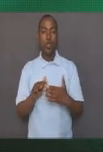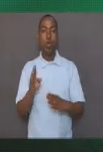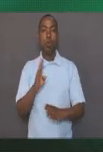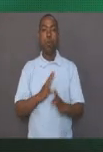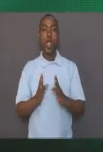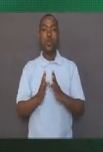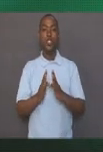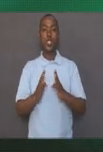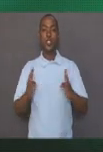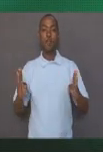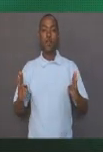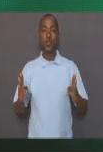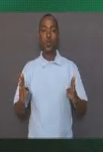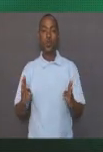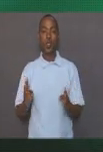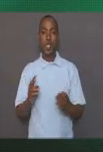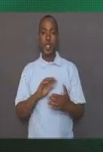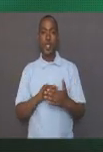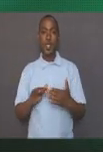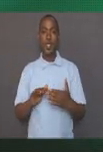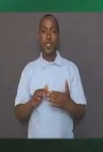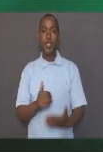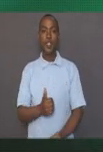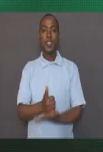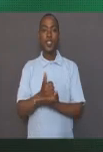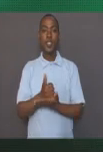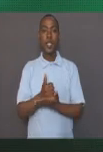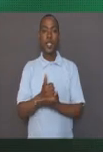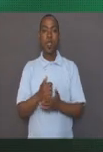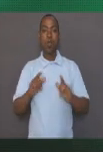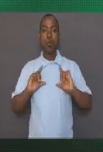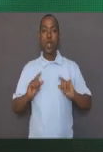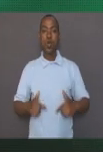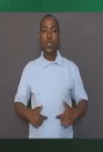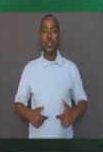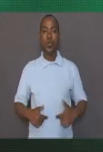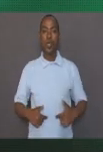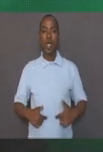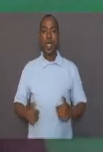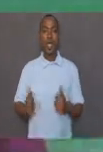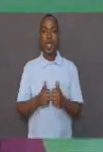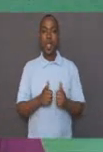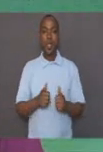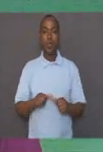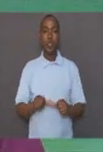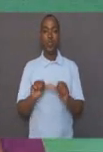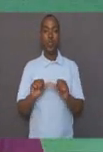the aim of protecting species, their habitats, and ecosystems.